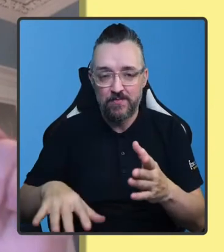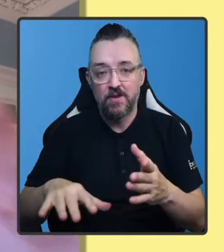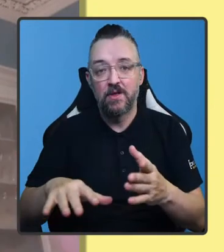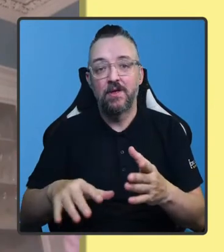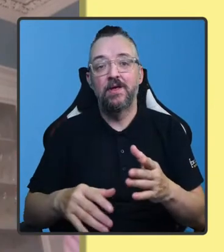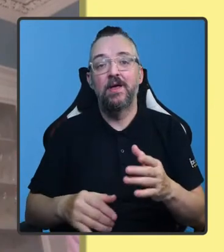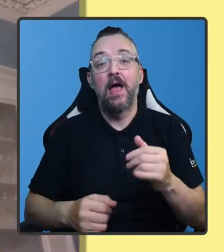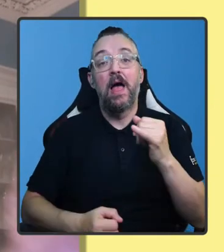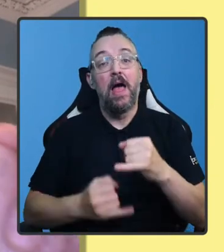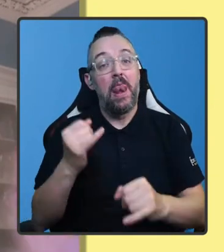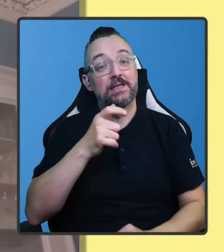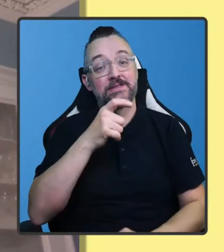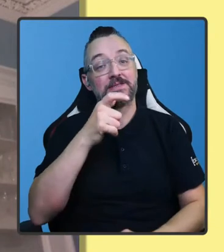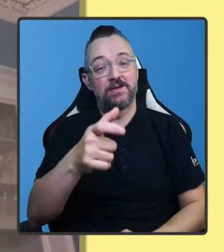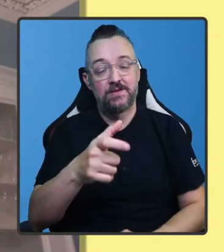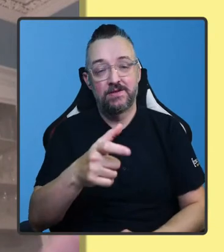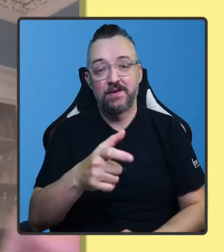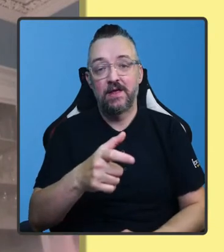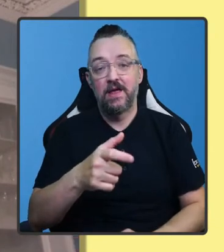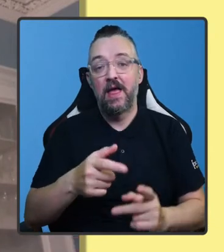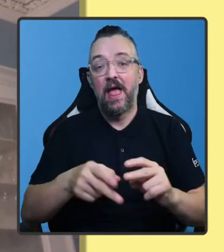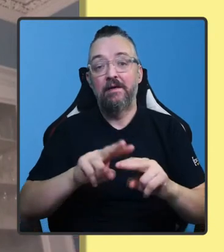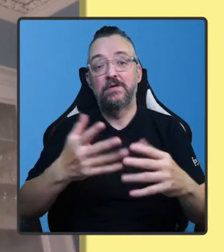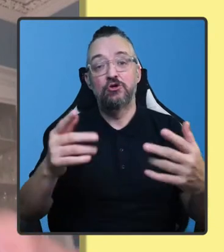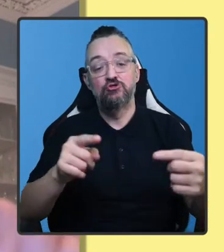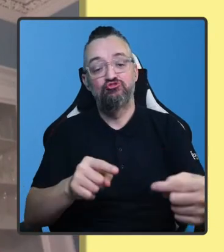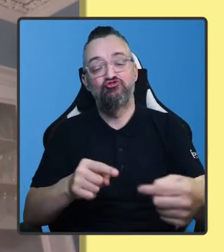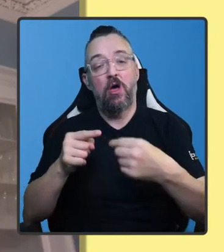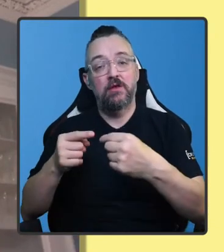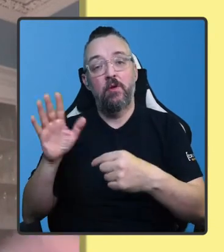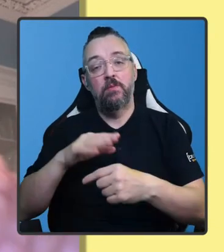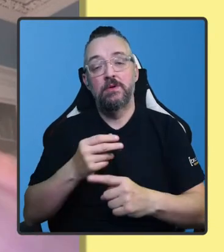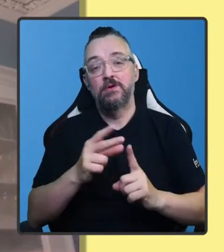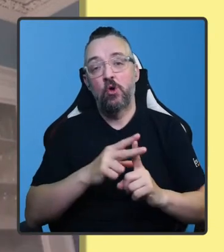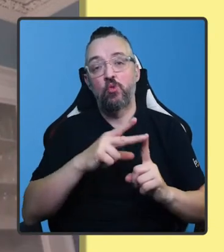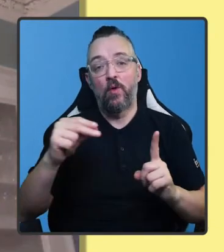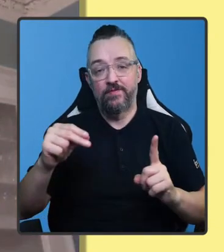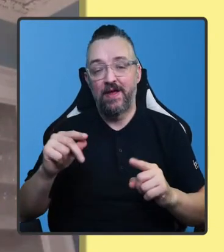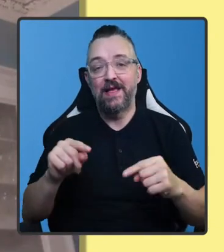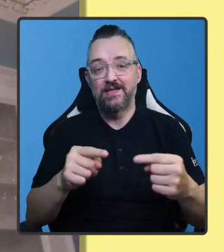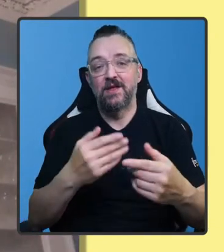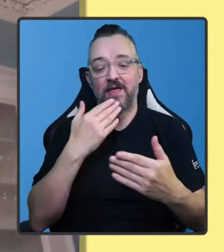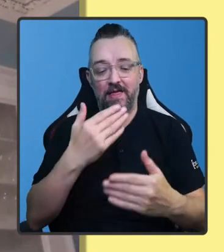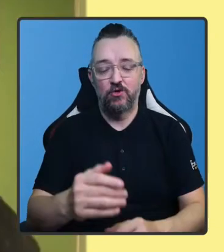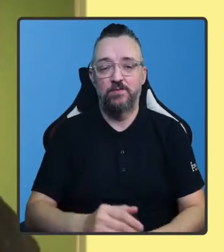sentence, and woe betide any challenge from the Tory government against this. Thank you.